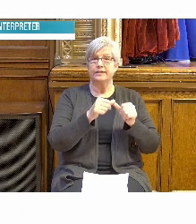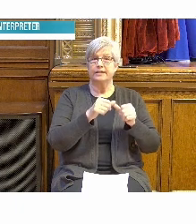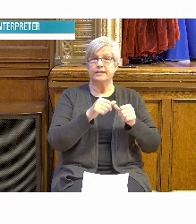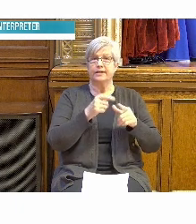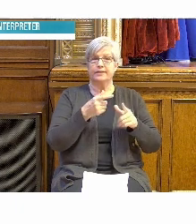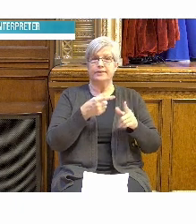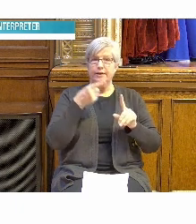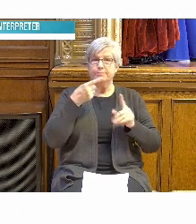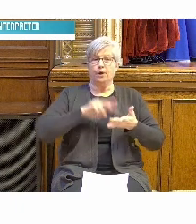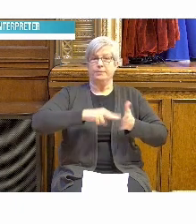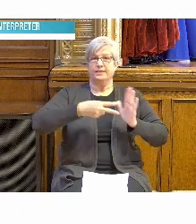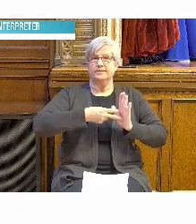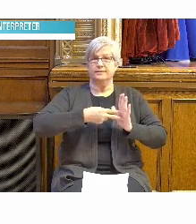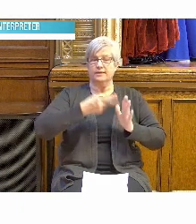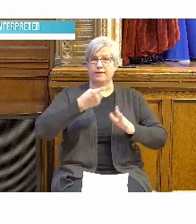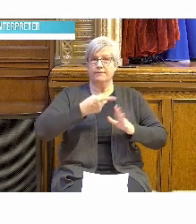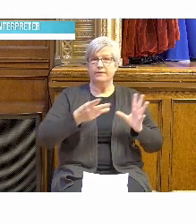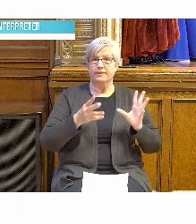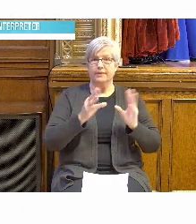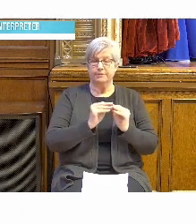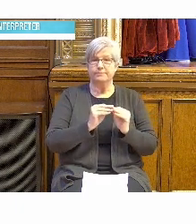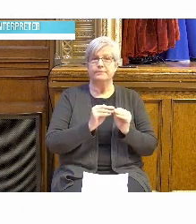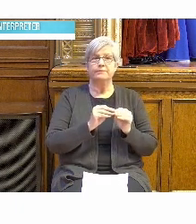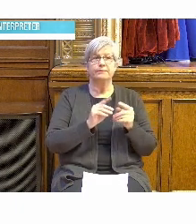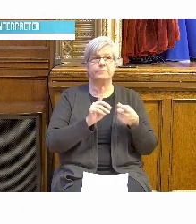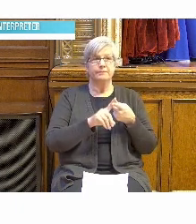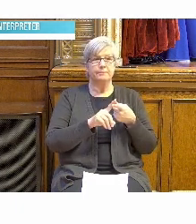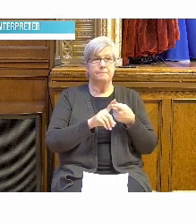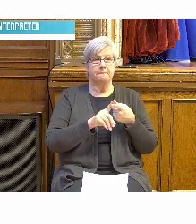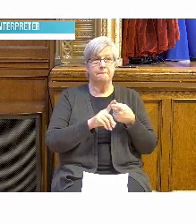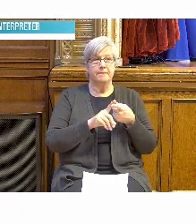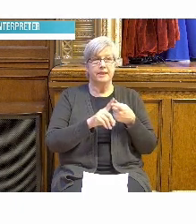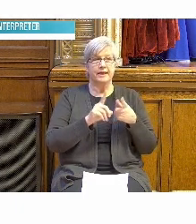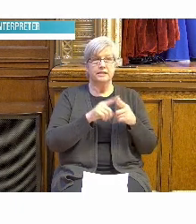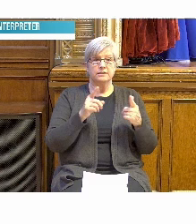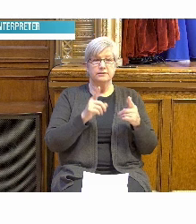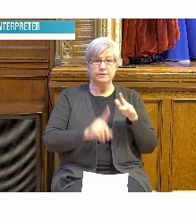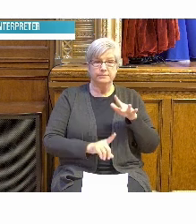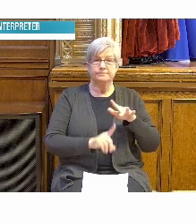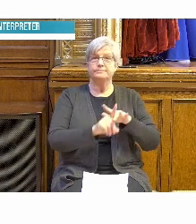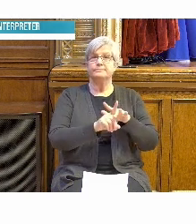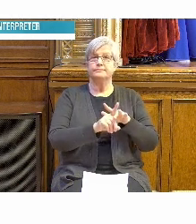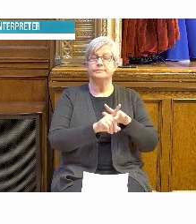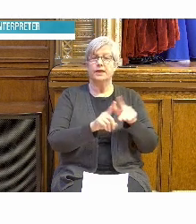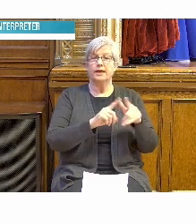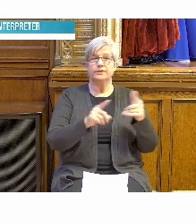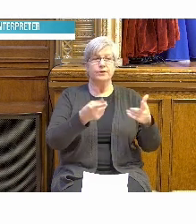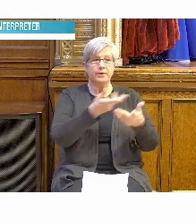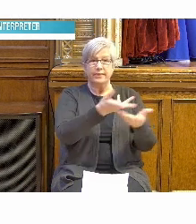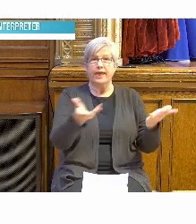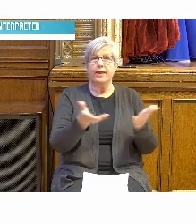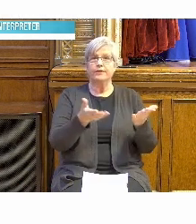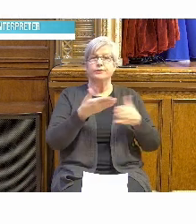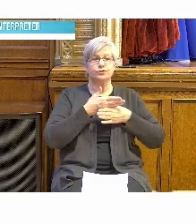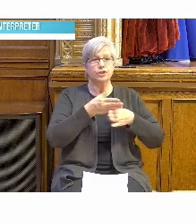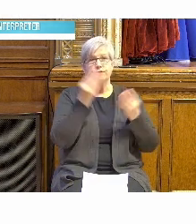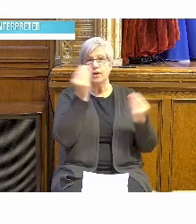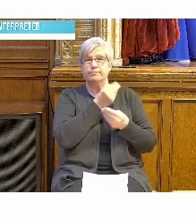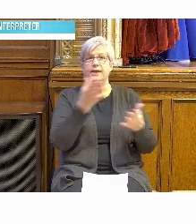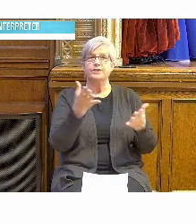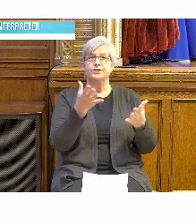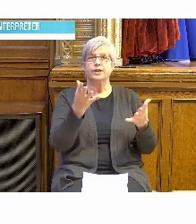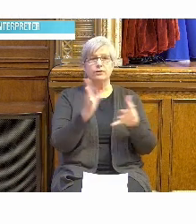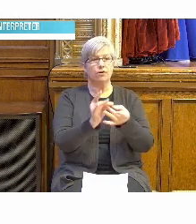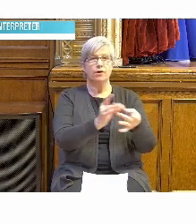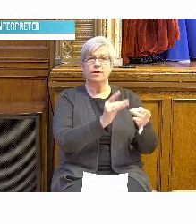of our charge, and to be present for any information the small